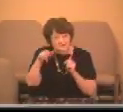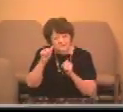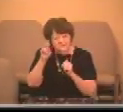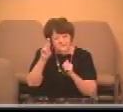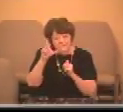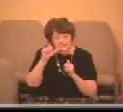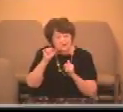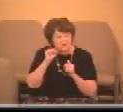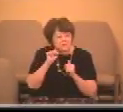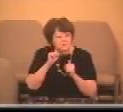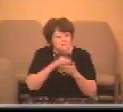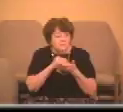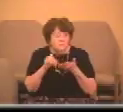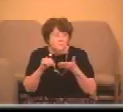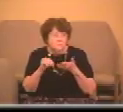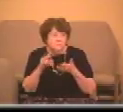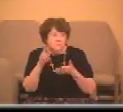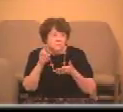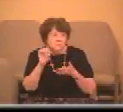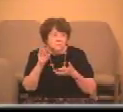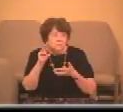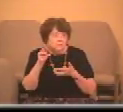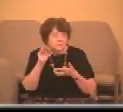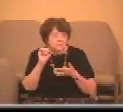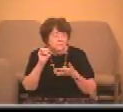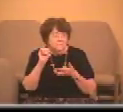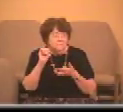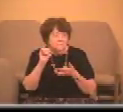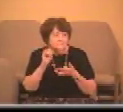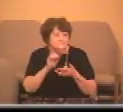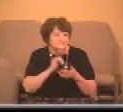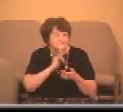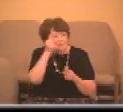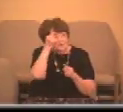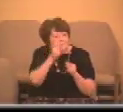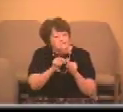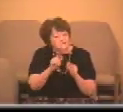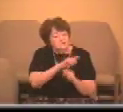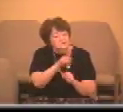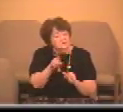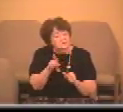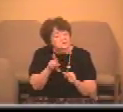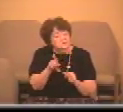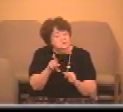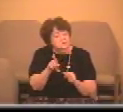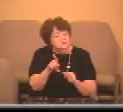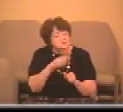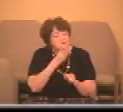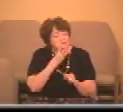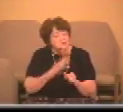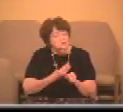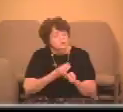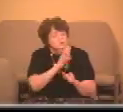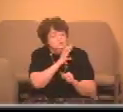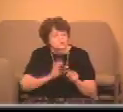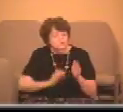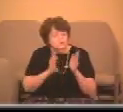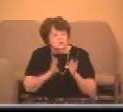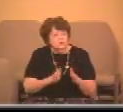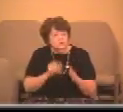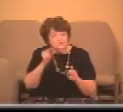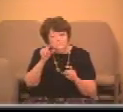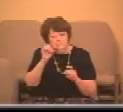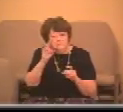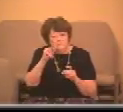to Rome, especially this segment of it. So I'm going to remind you that the Jewish Christians and the